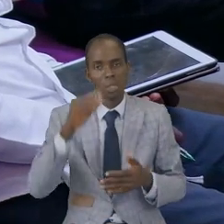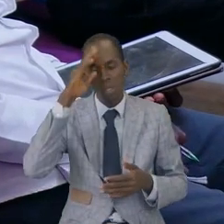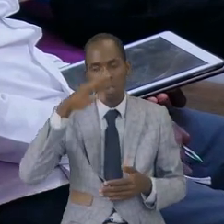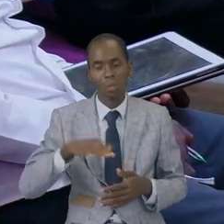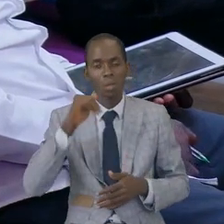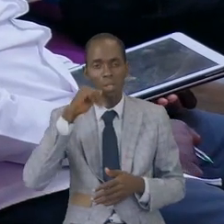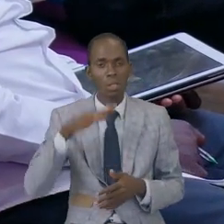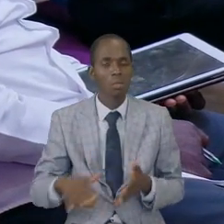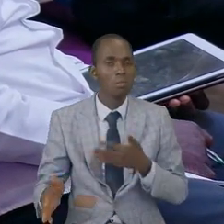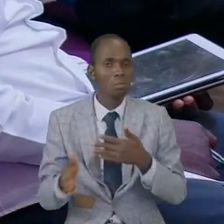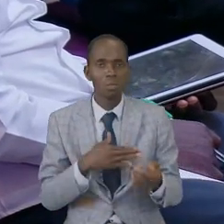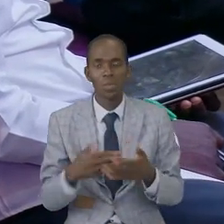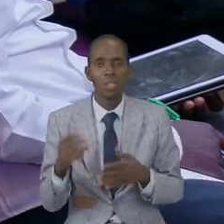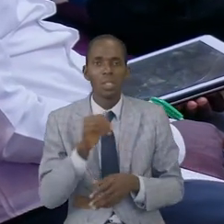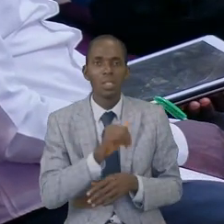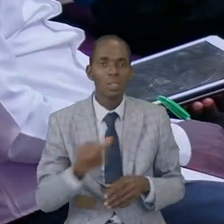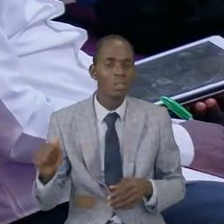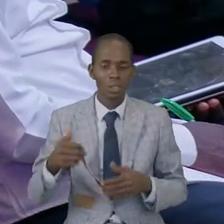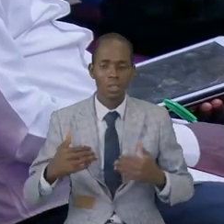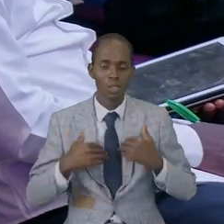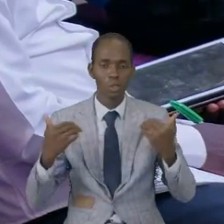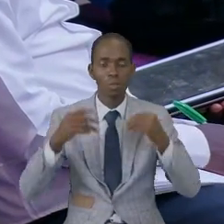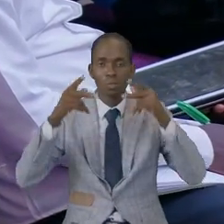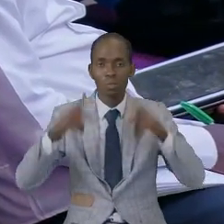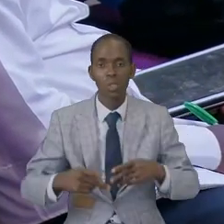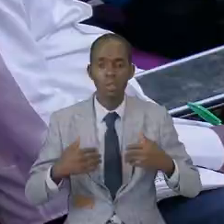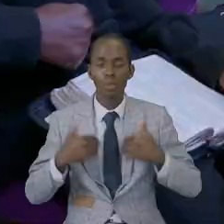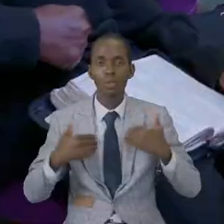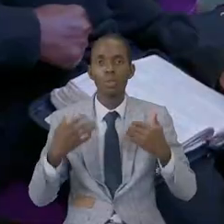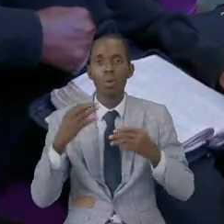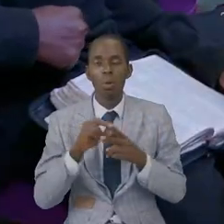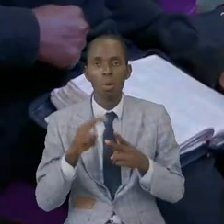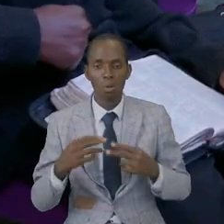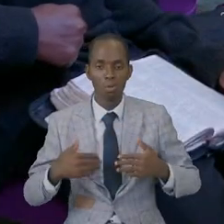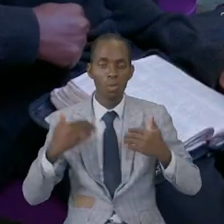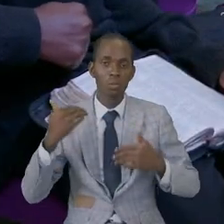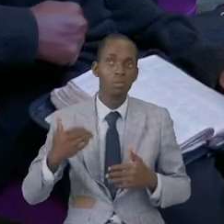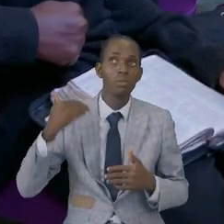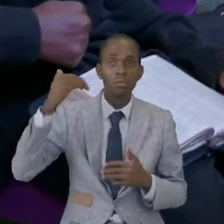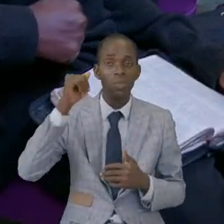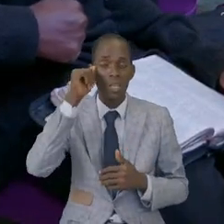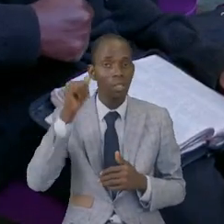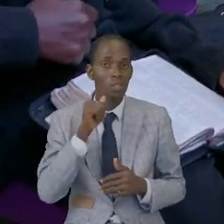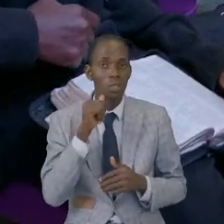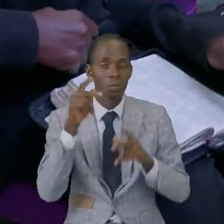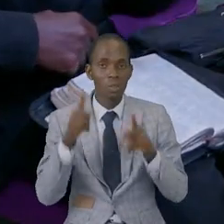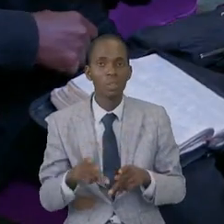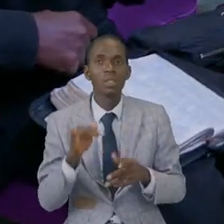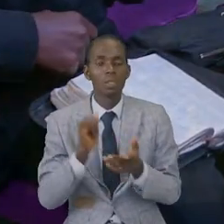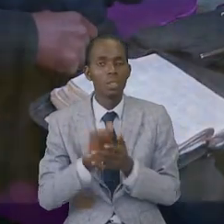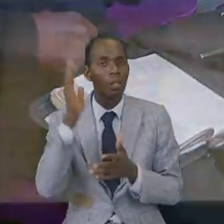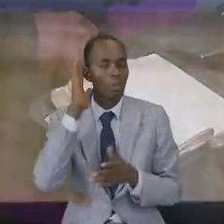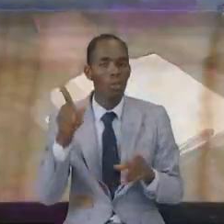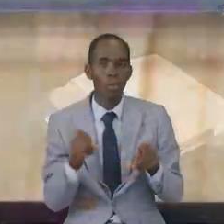a girl, whatsoever a young person, a youth or young adult sows, that shall he